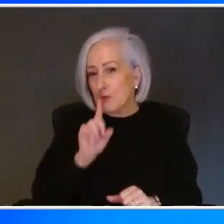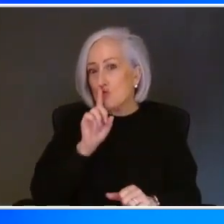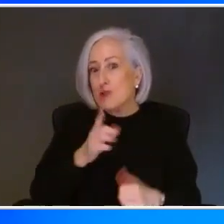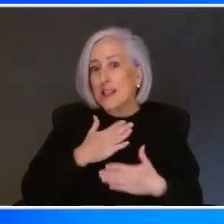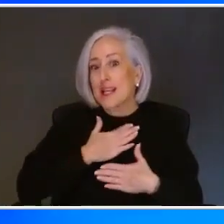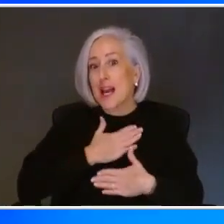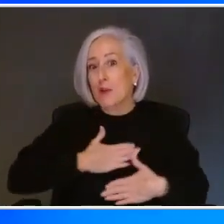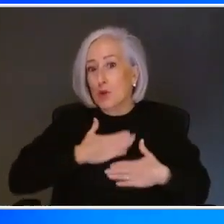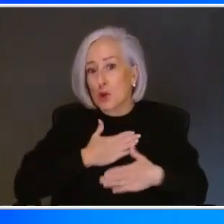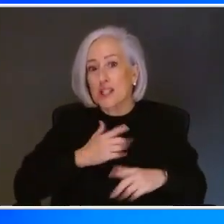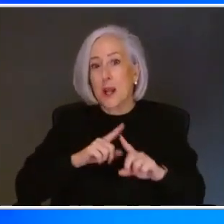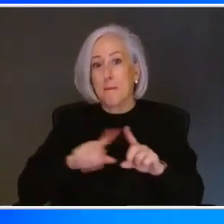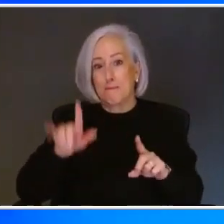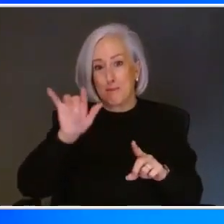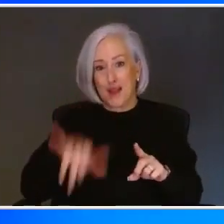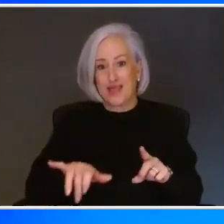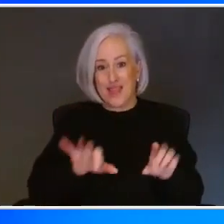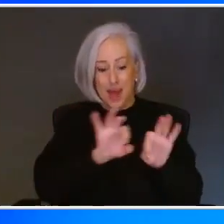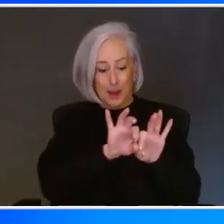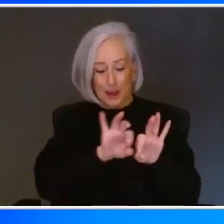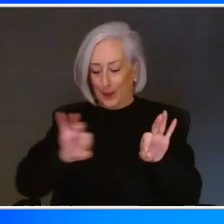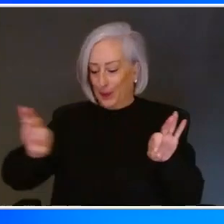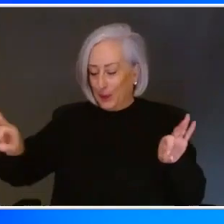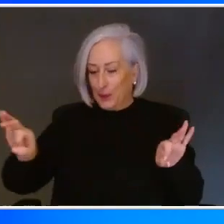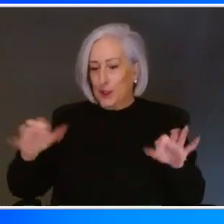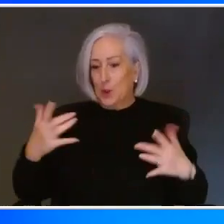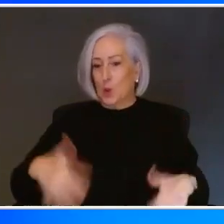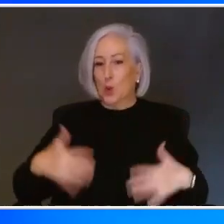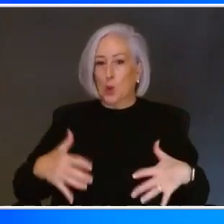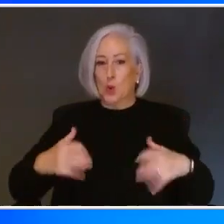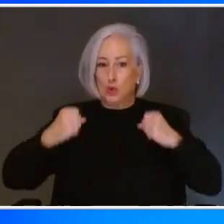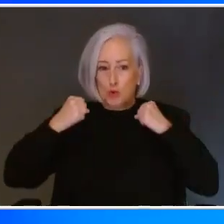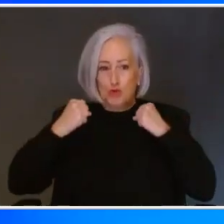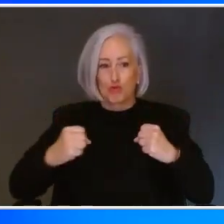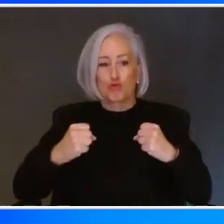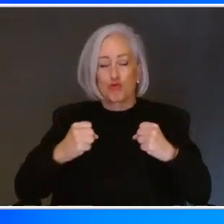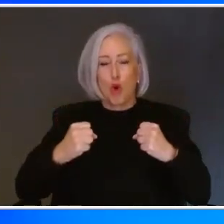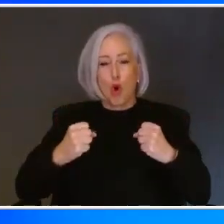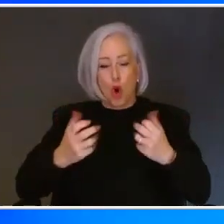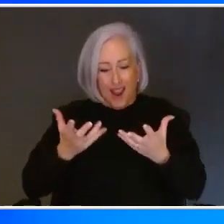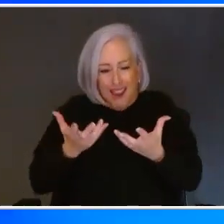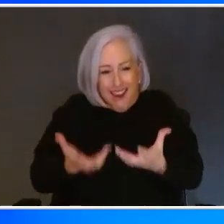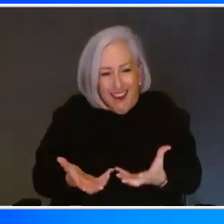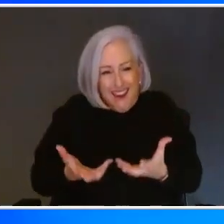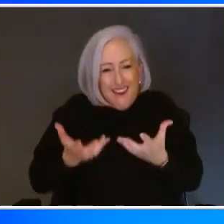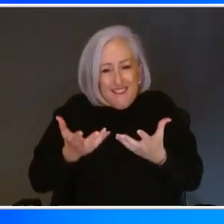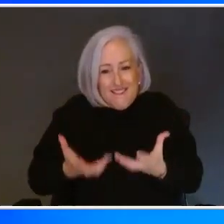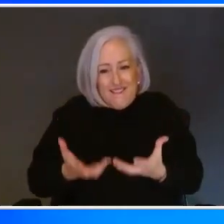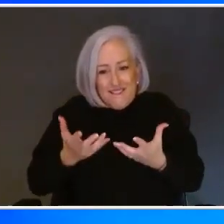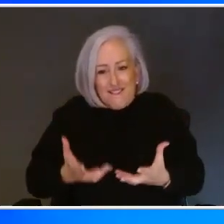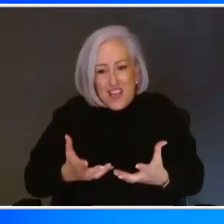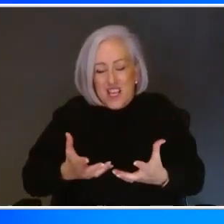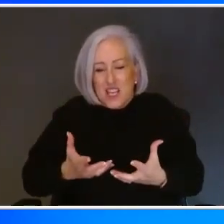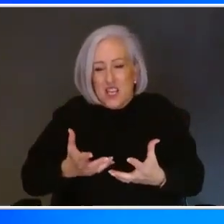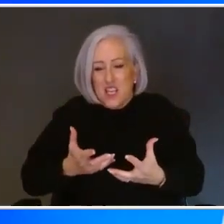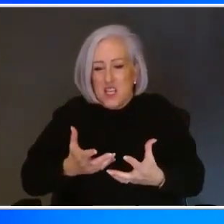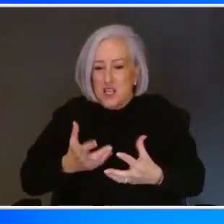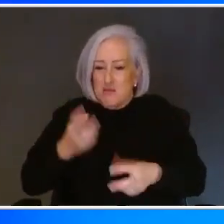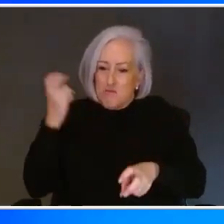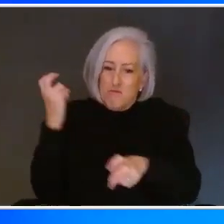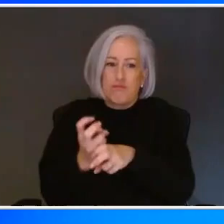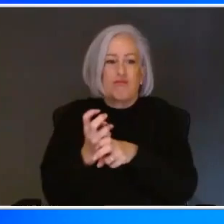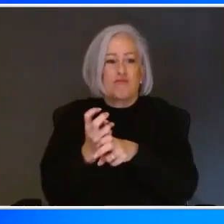that thing is very impressive. It's very strong, heavy, robust, sturdy. And it was